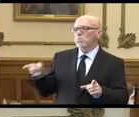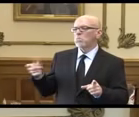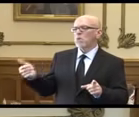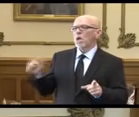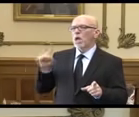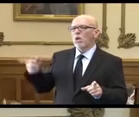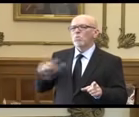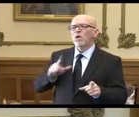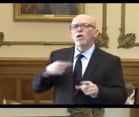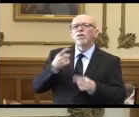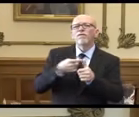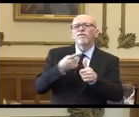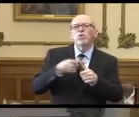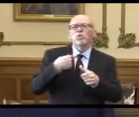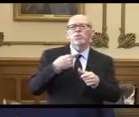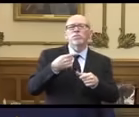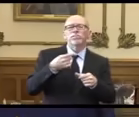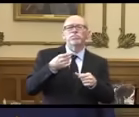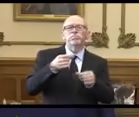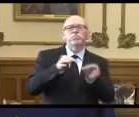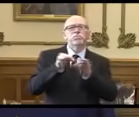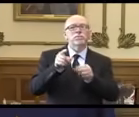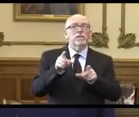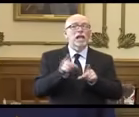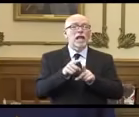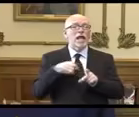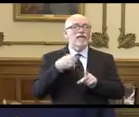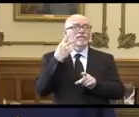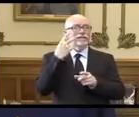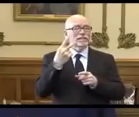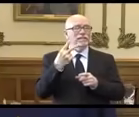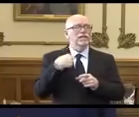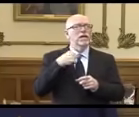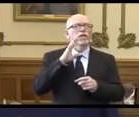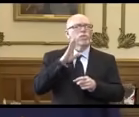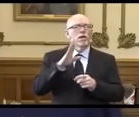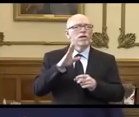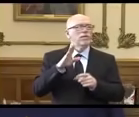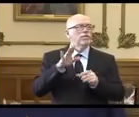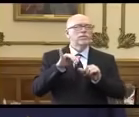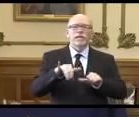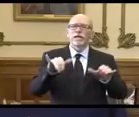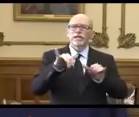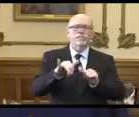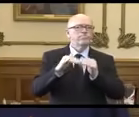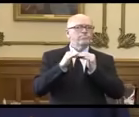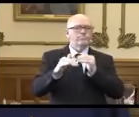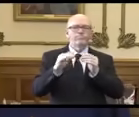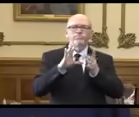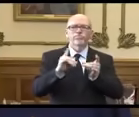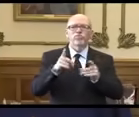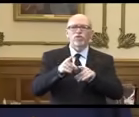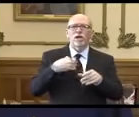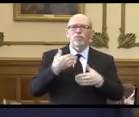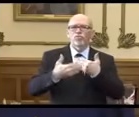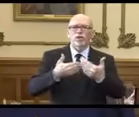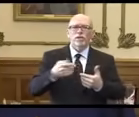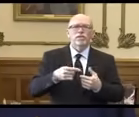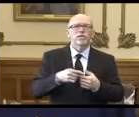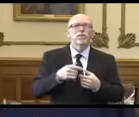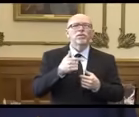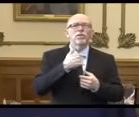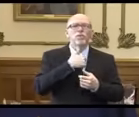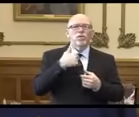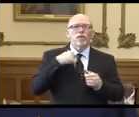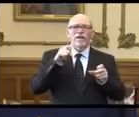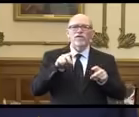Kevin, just in general, as I've said, and I'll remain consistent throughout this whole process, we